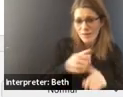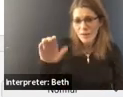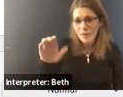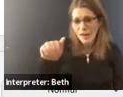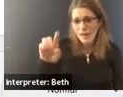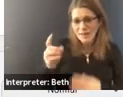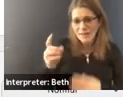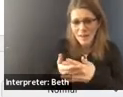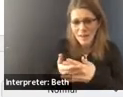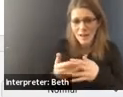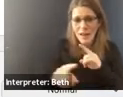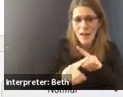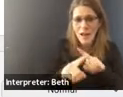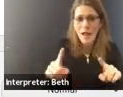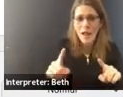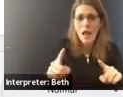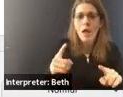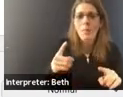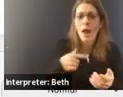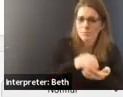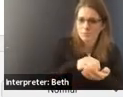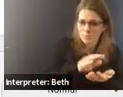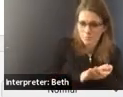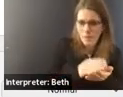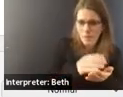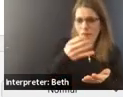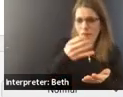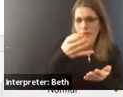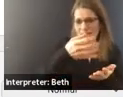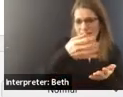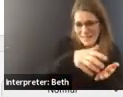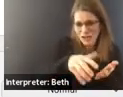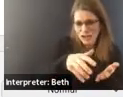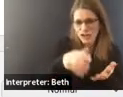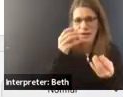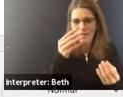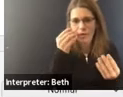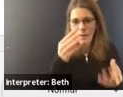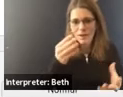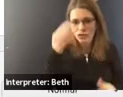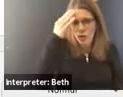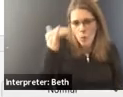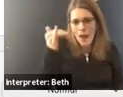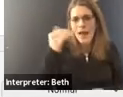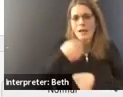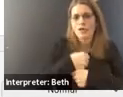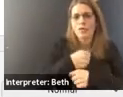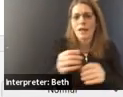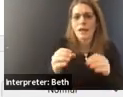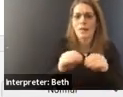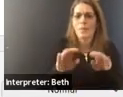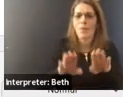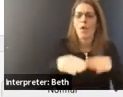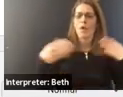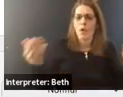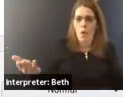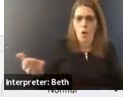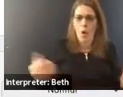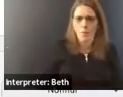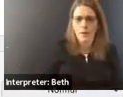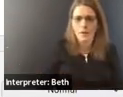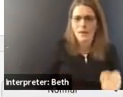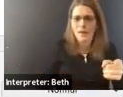sketch information on it to make it more open, it says we're